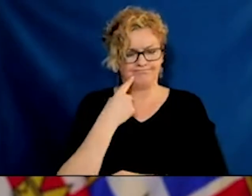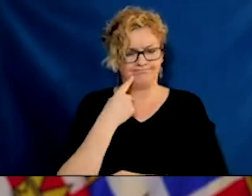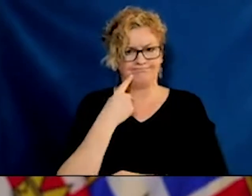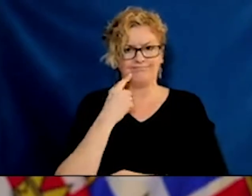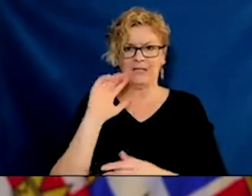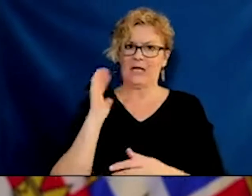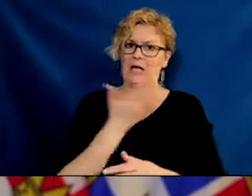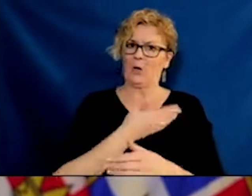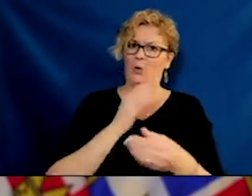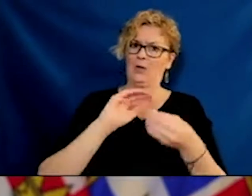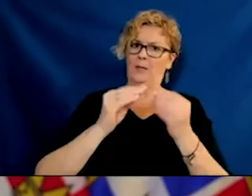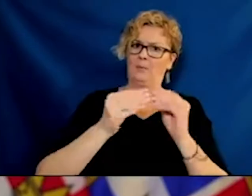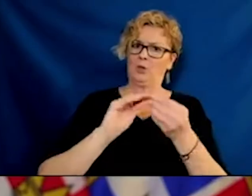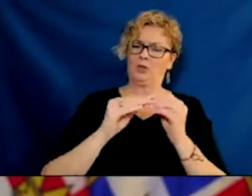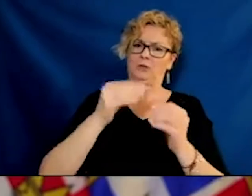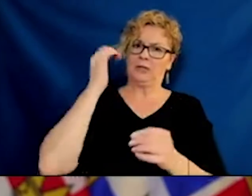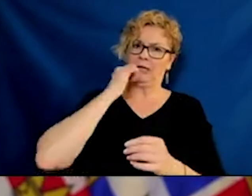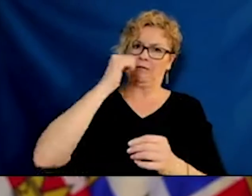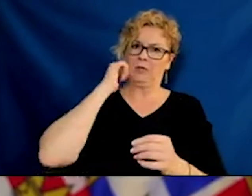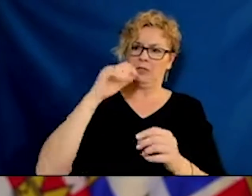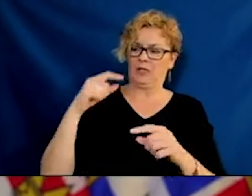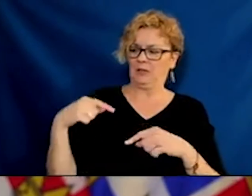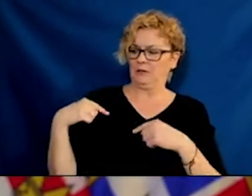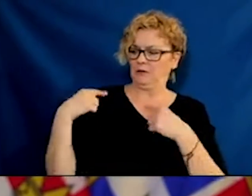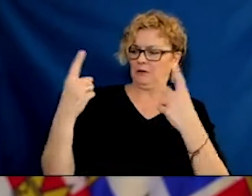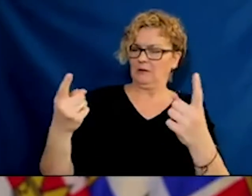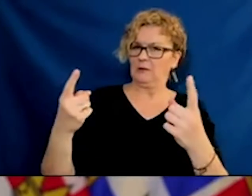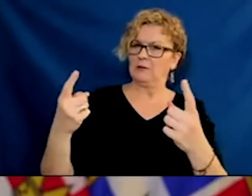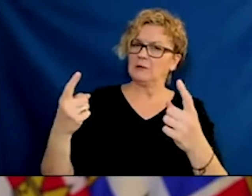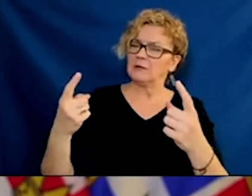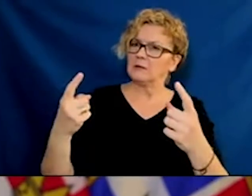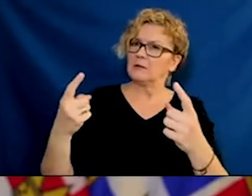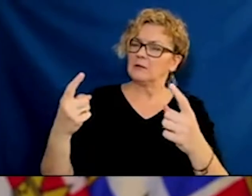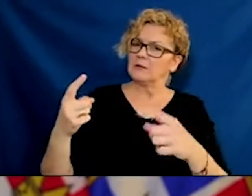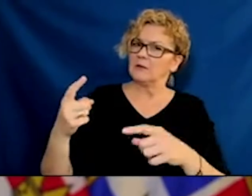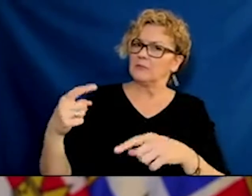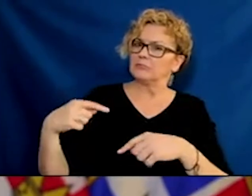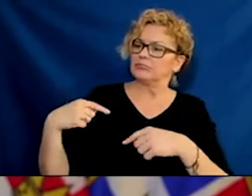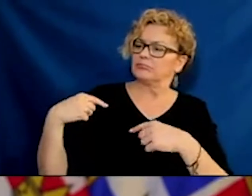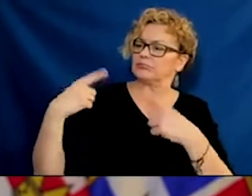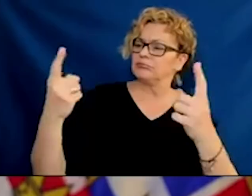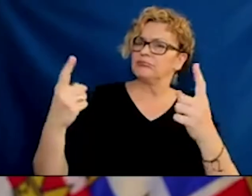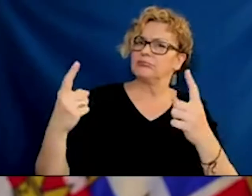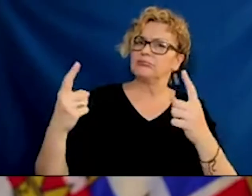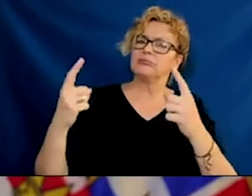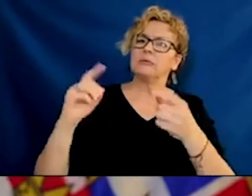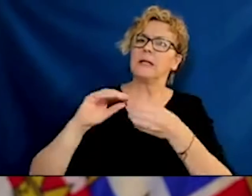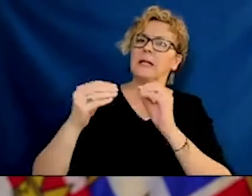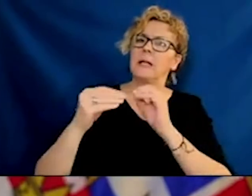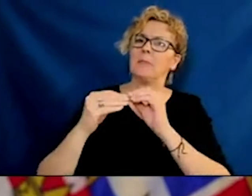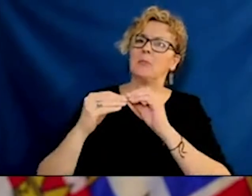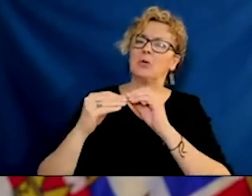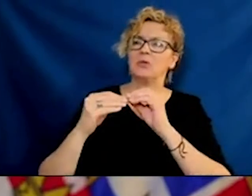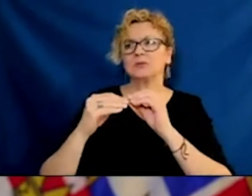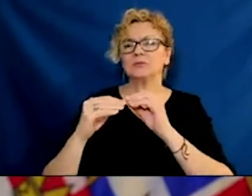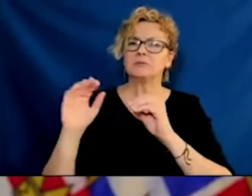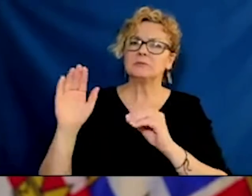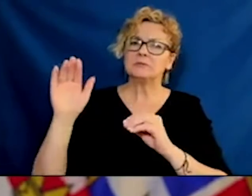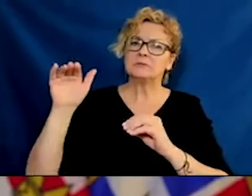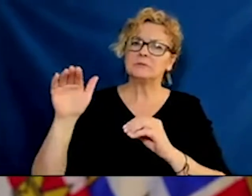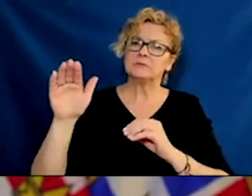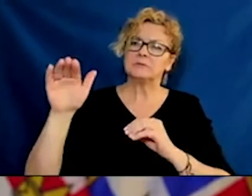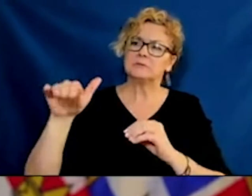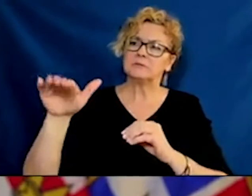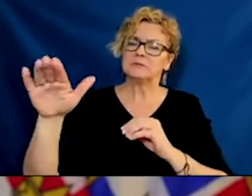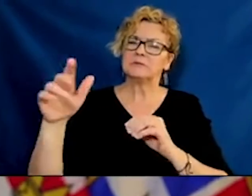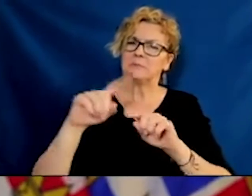day. This is too many. This leaves us at a precipice, at a brink, where we can